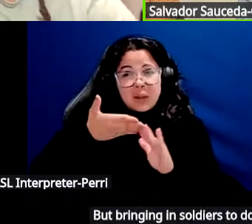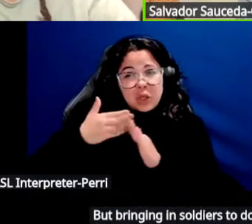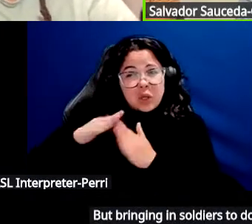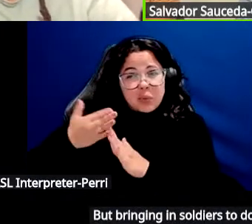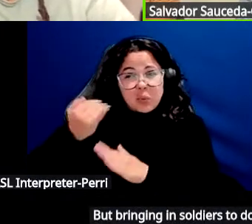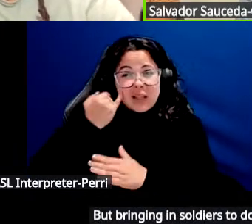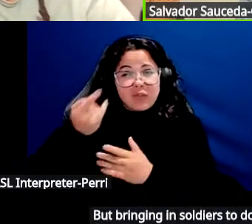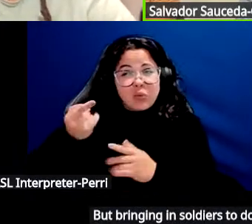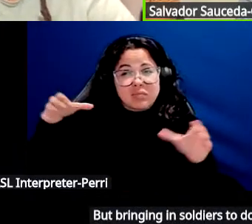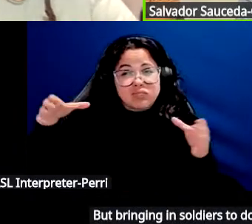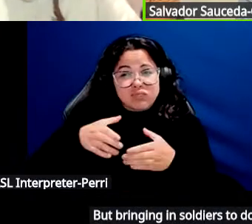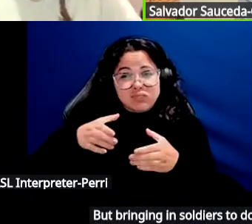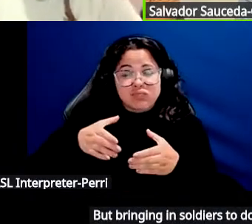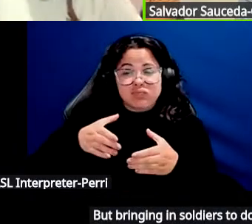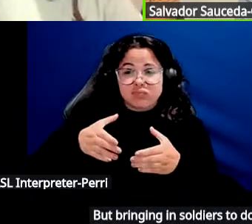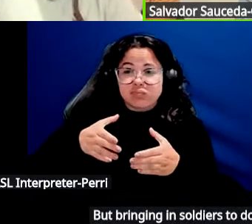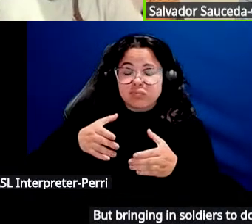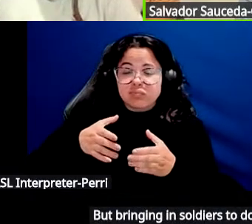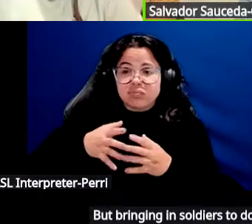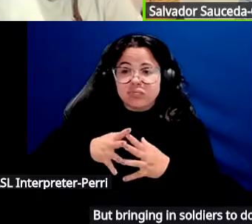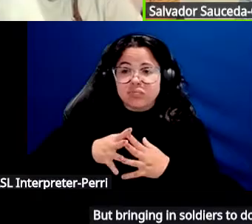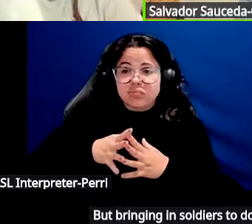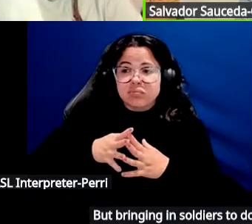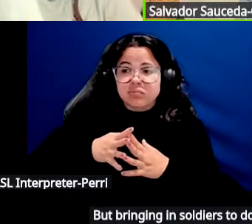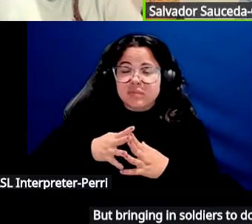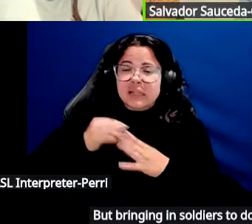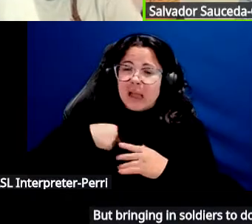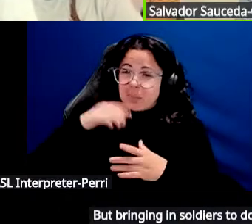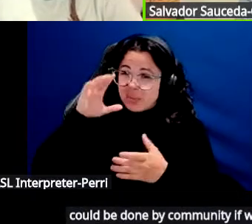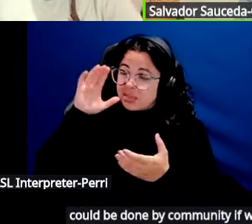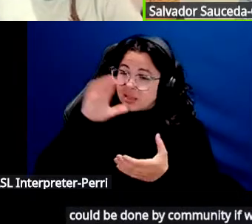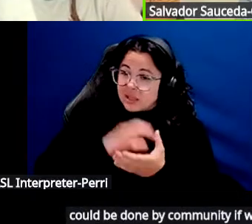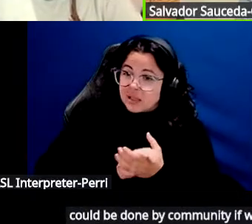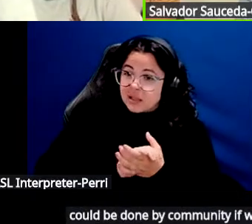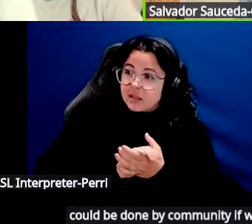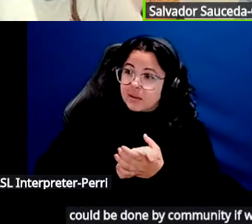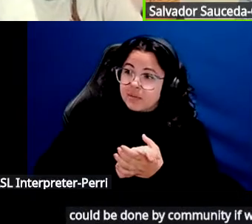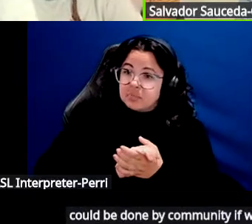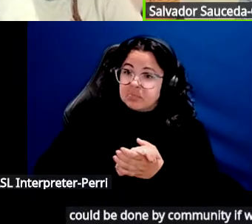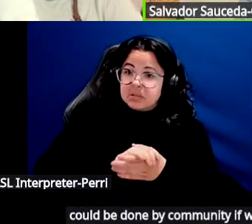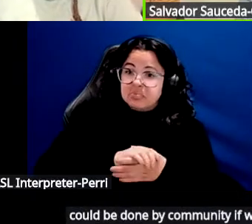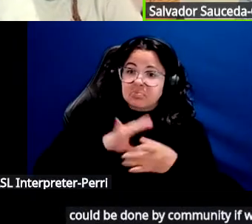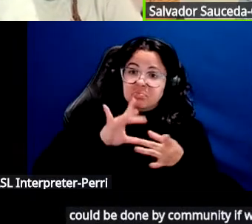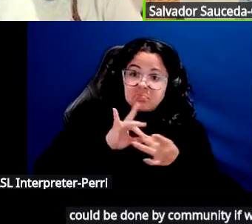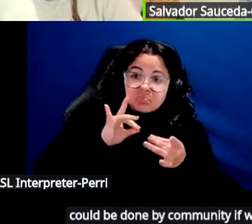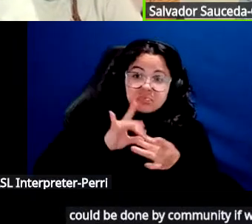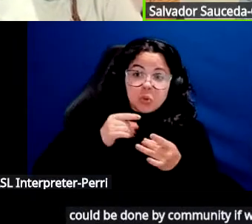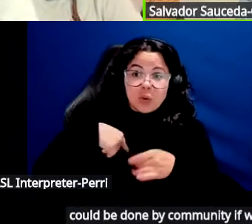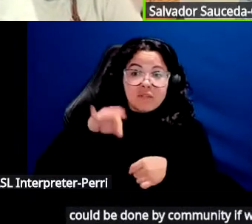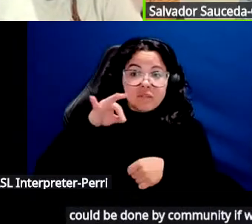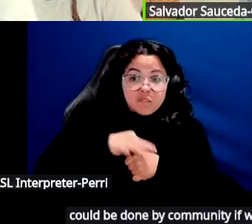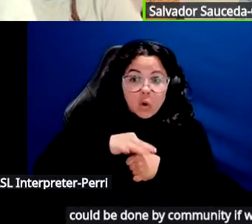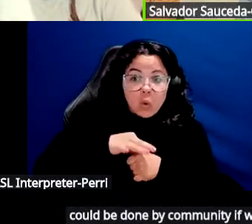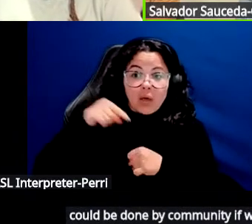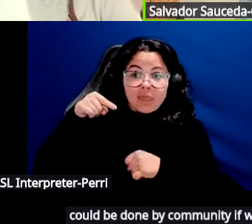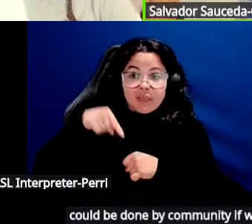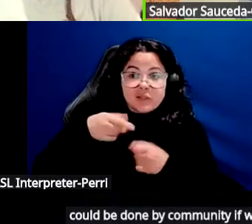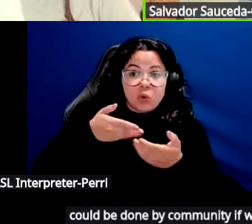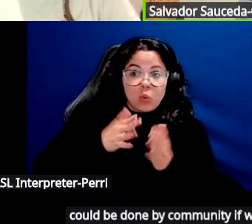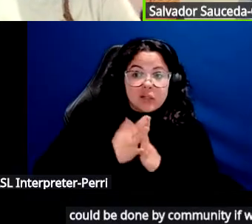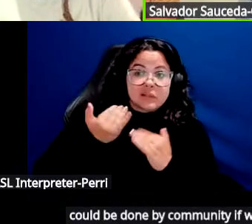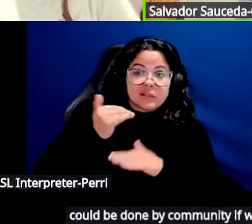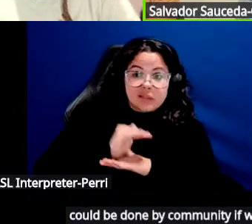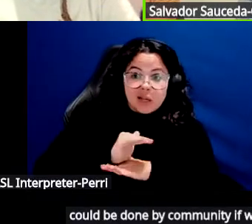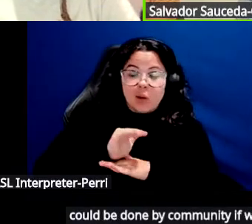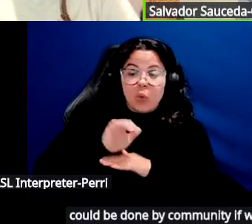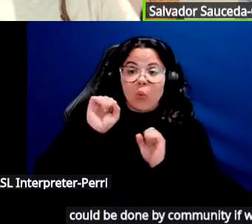come together more than we have in the past. And I believe by stating that we vote on this request tonight,